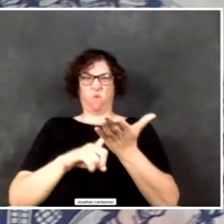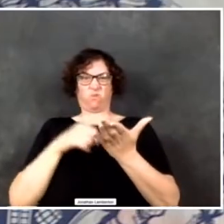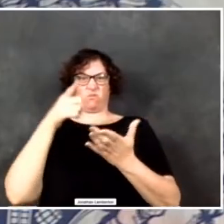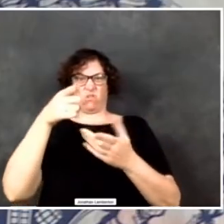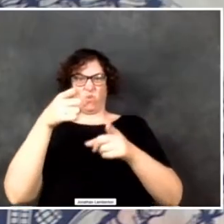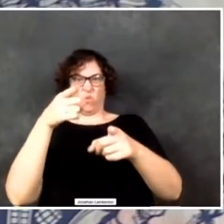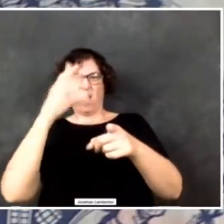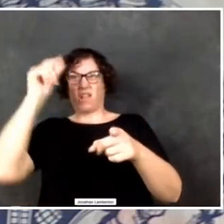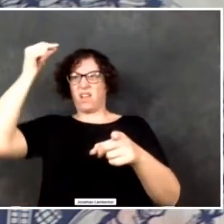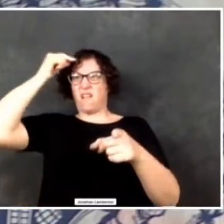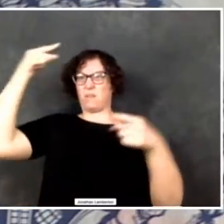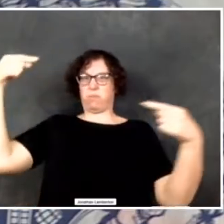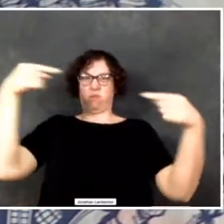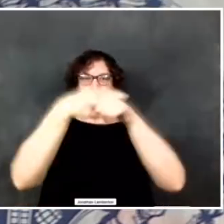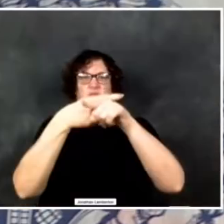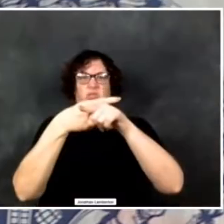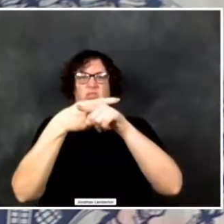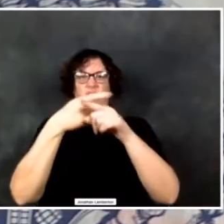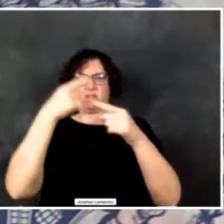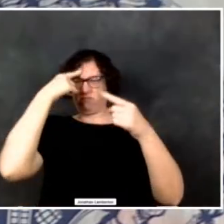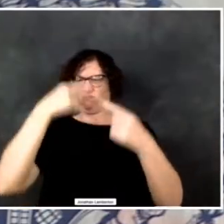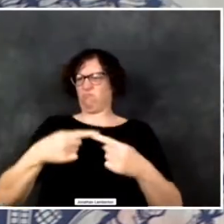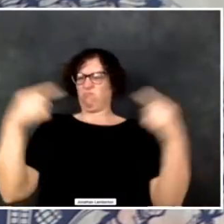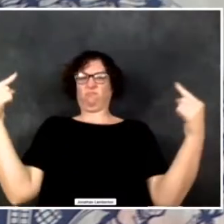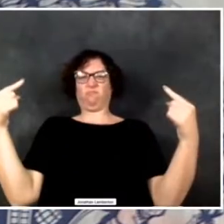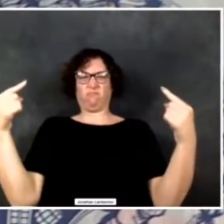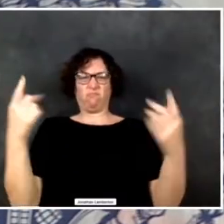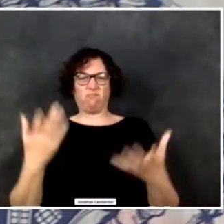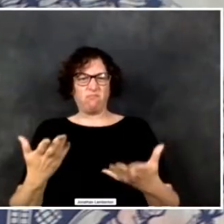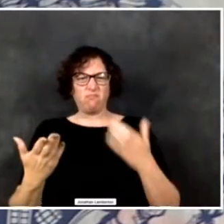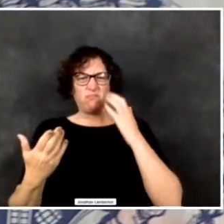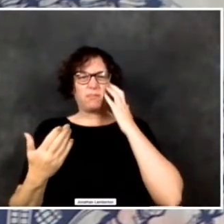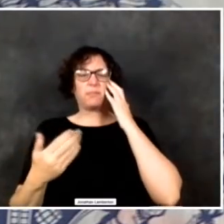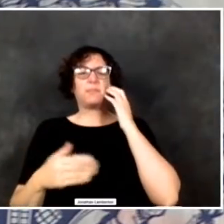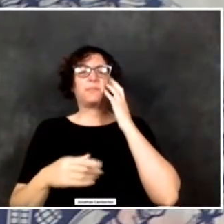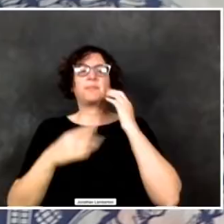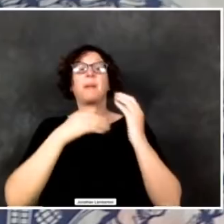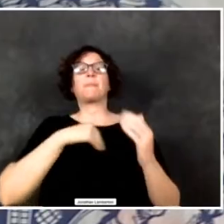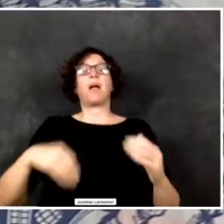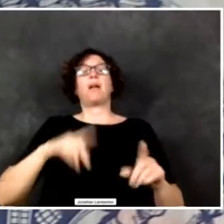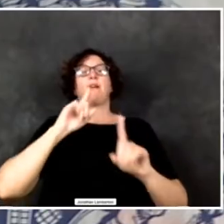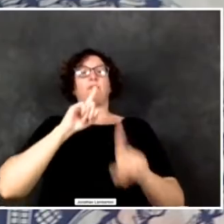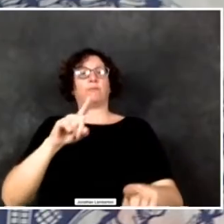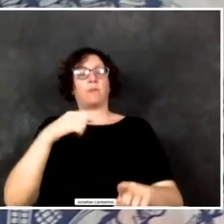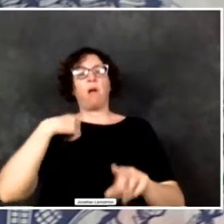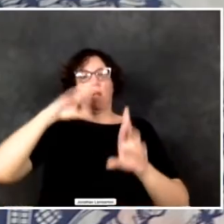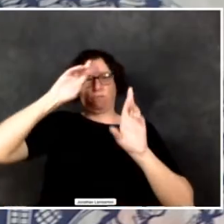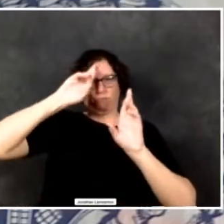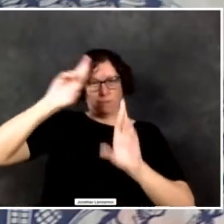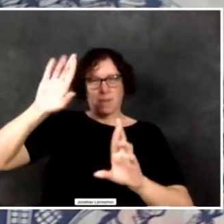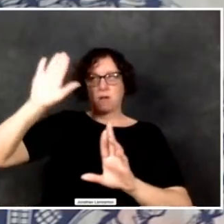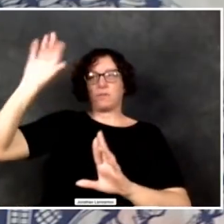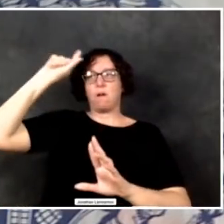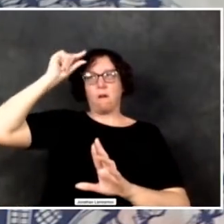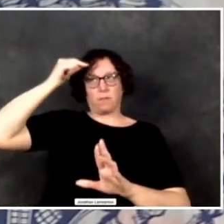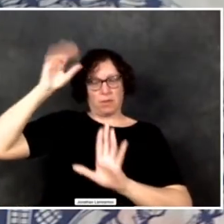Sean, I respect the governor. I think the governor's done a very good job in this crisis. I've said that before. I want to say it